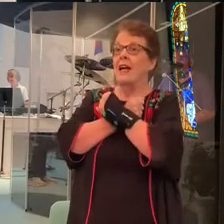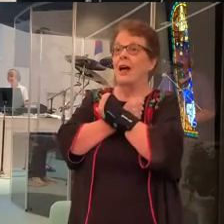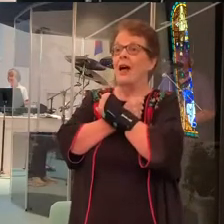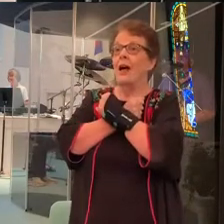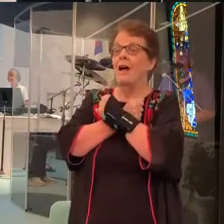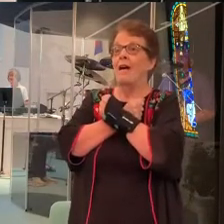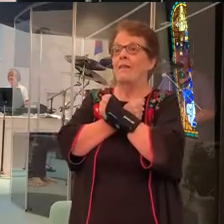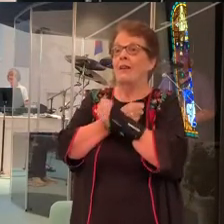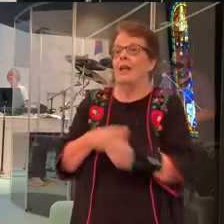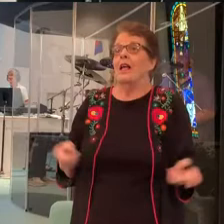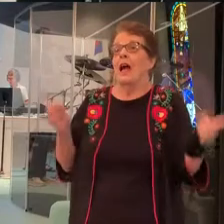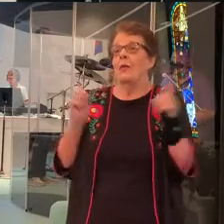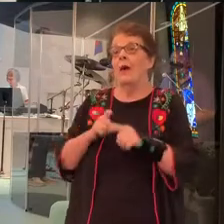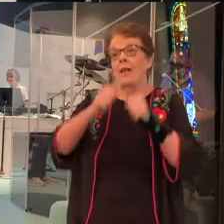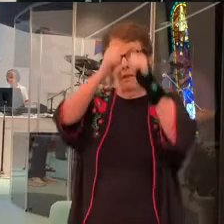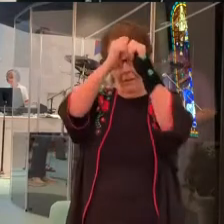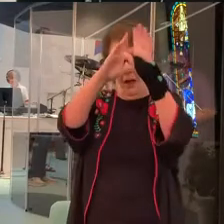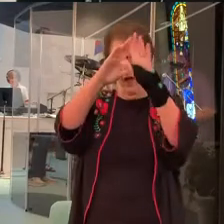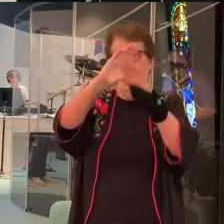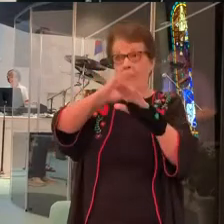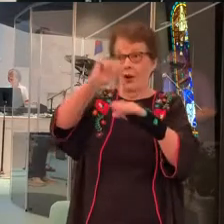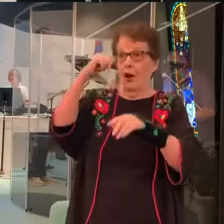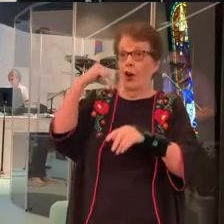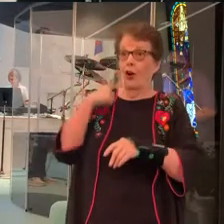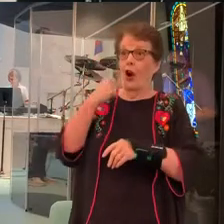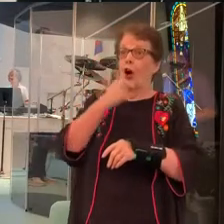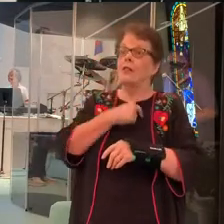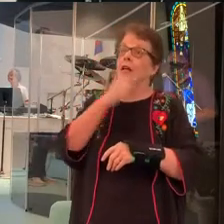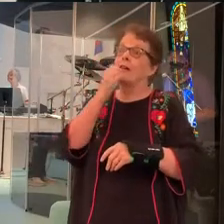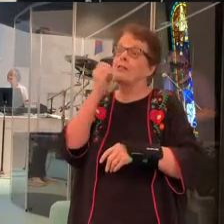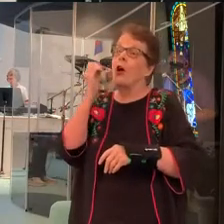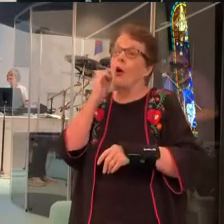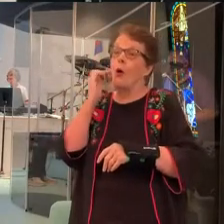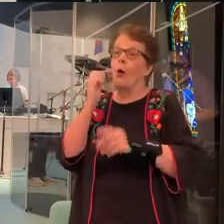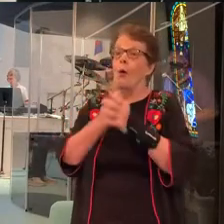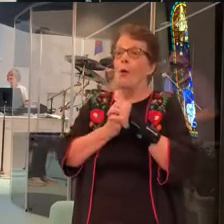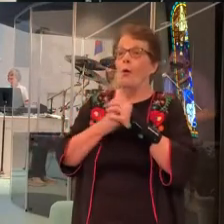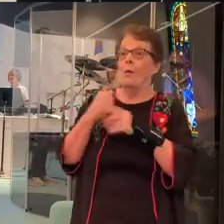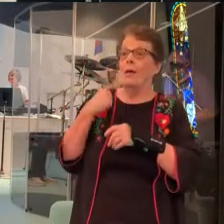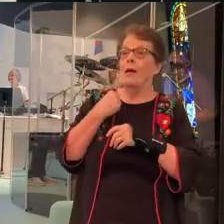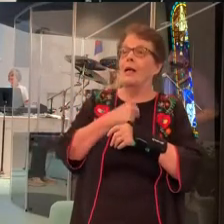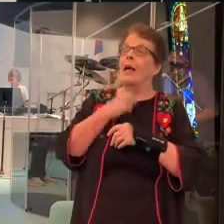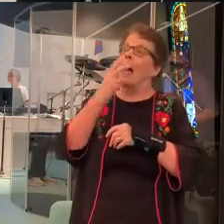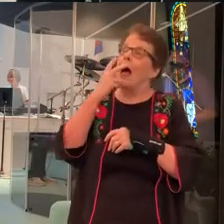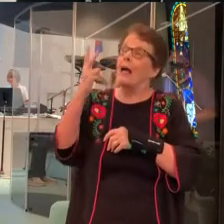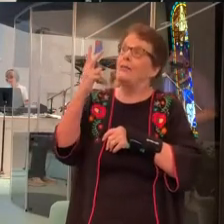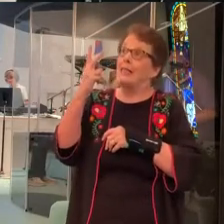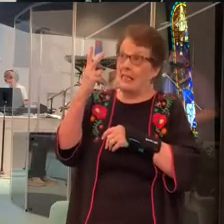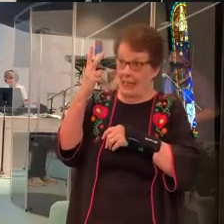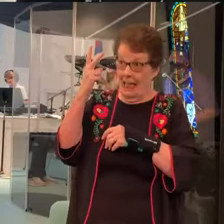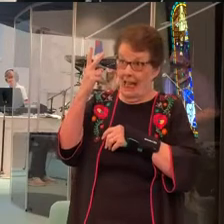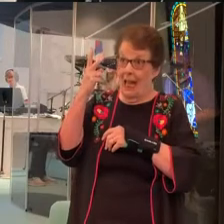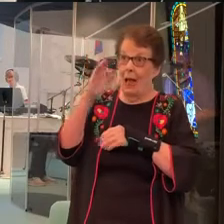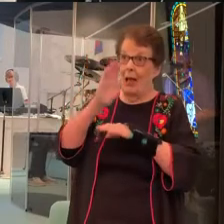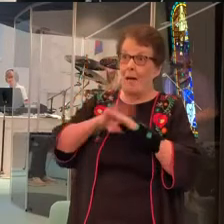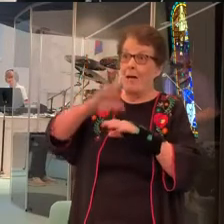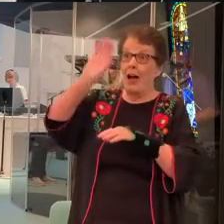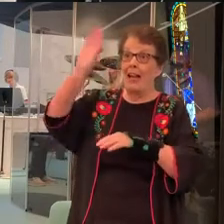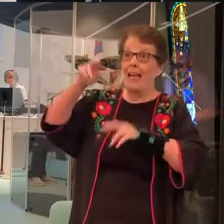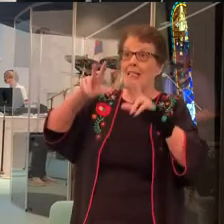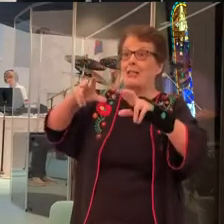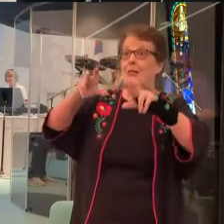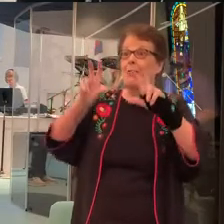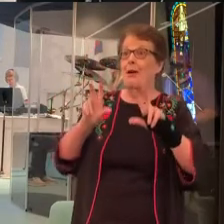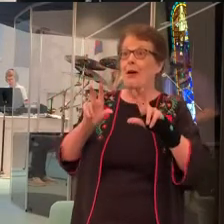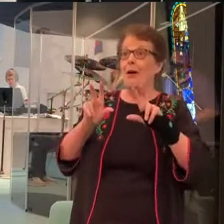is love. And when the Father calls us home, and we see him